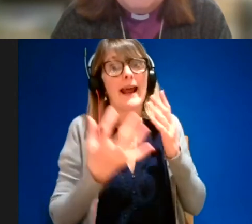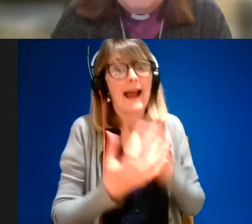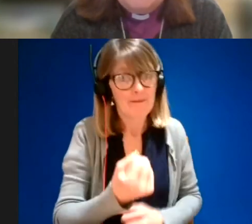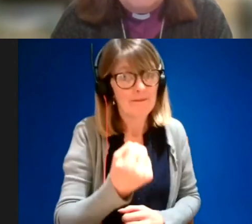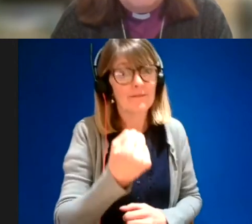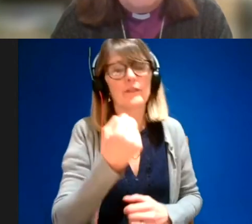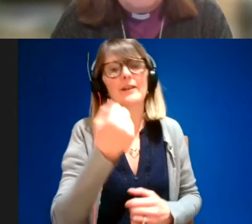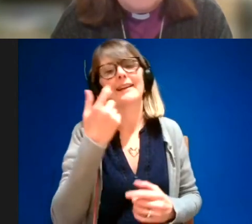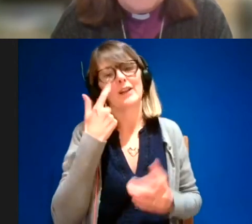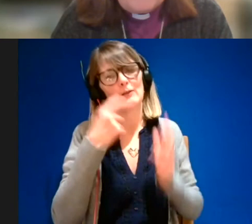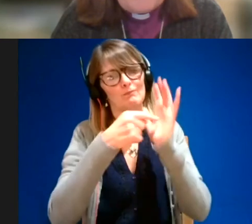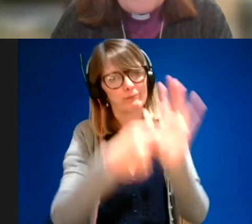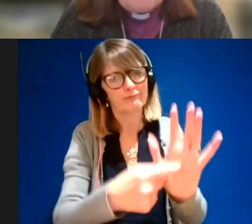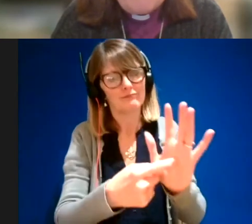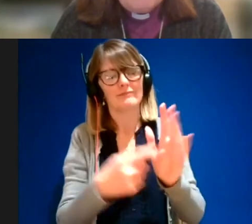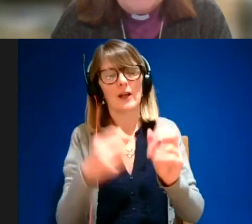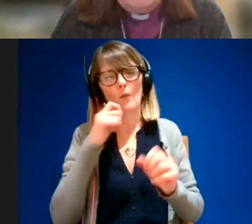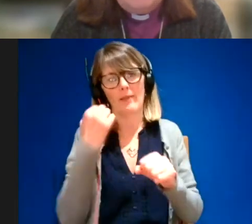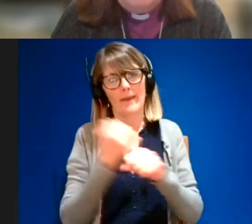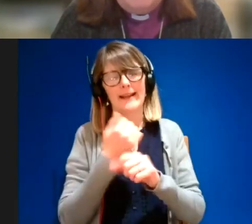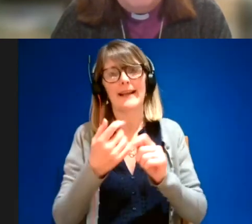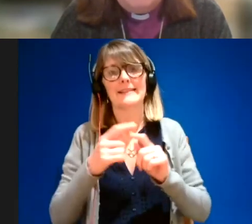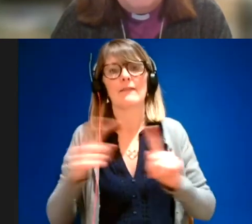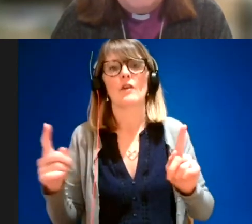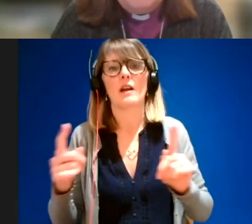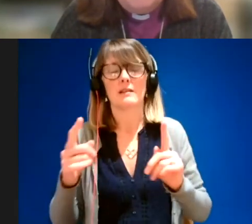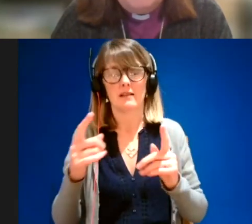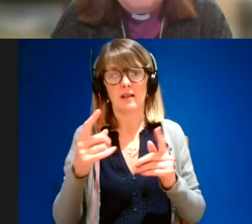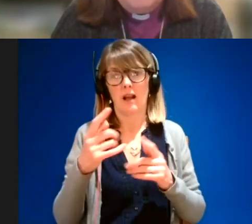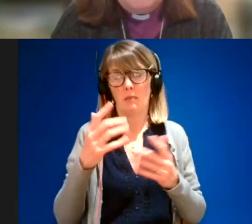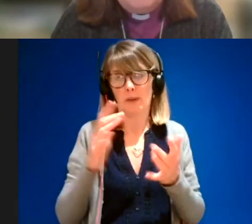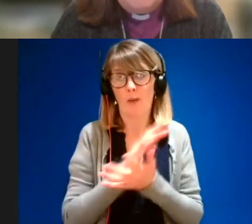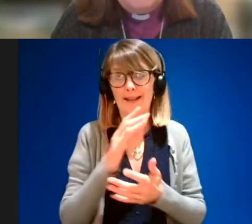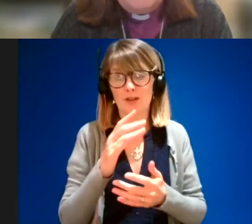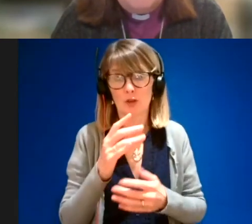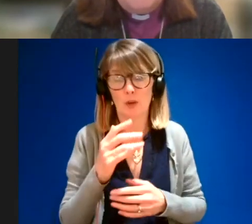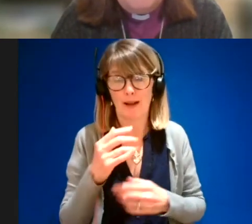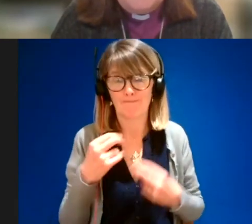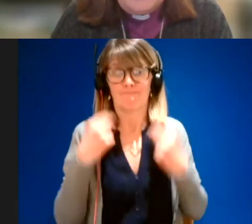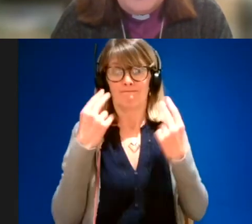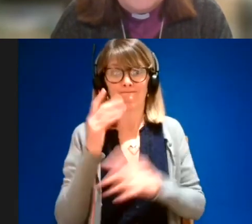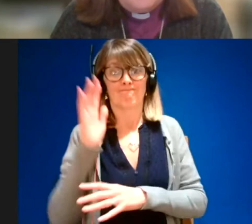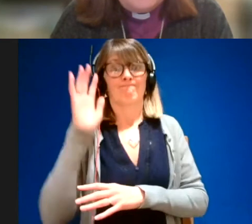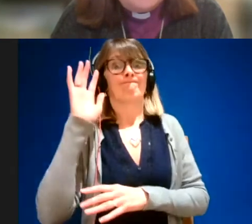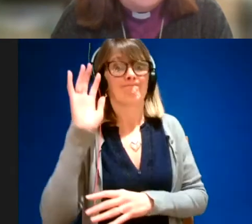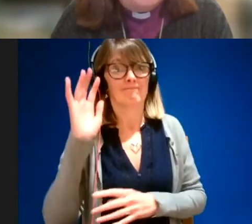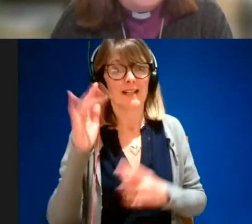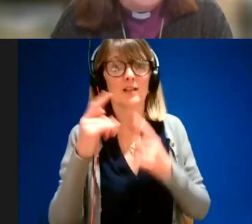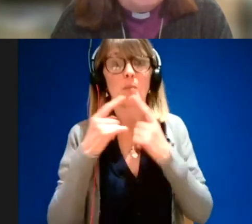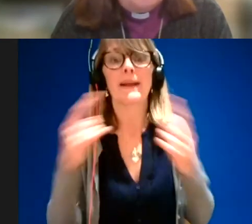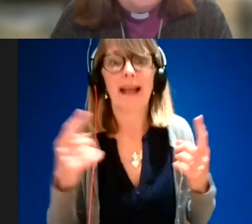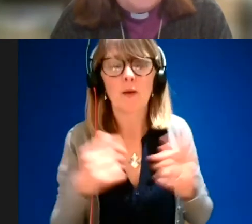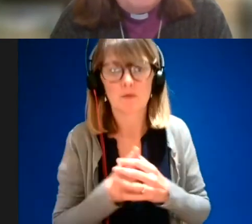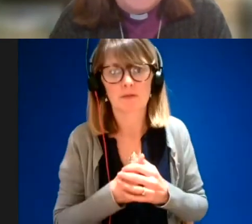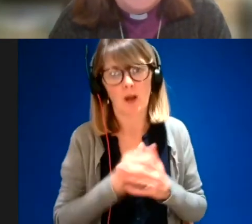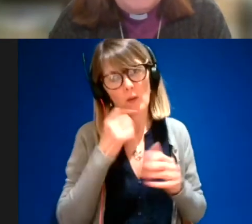And being willing to speak out, being willing to put your head above the parapet and do that makes a huge difference. It's interesting, isn't it? Because we